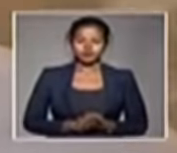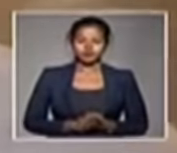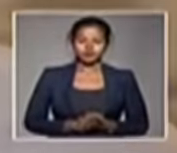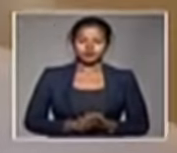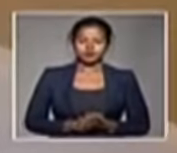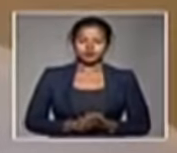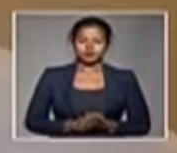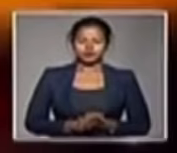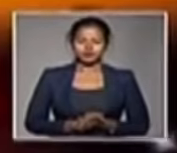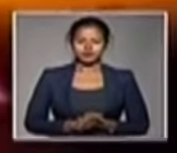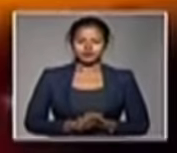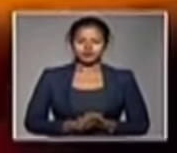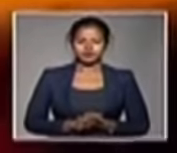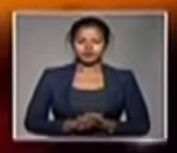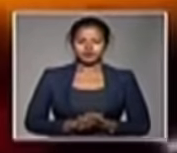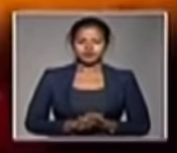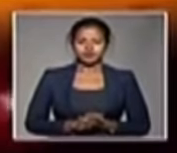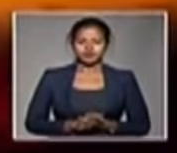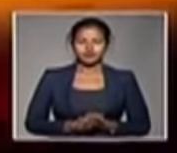2015 and 2020.